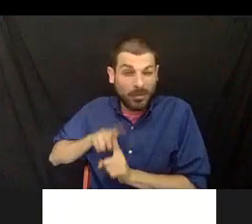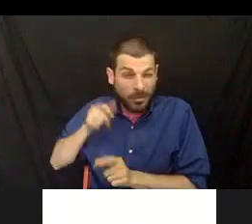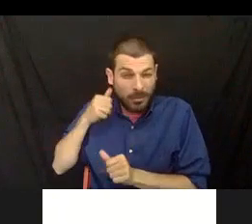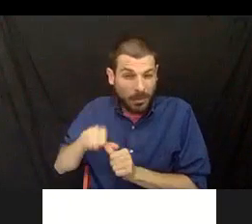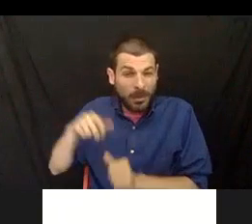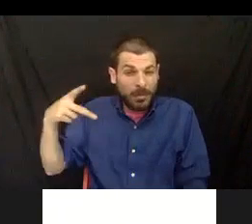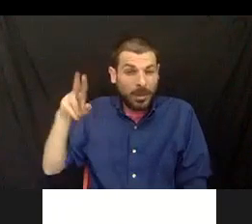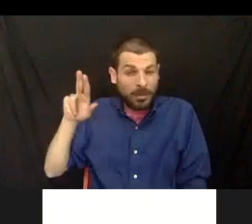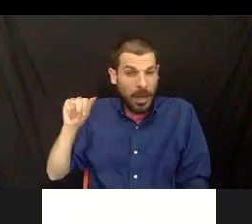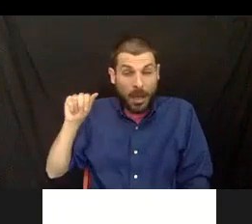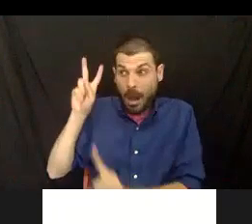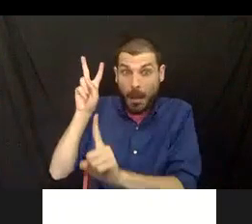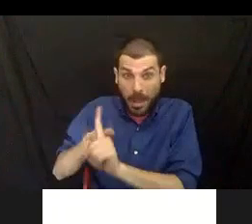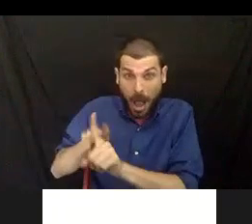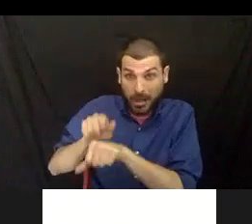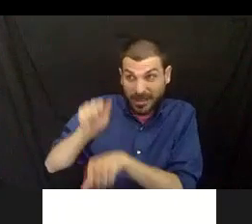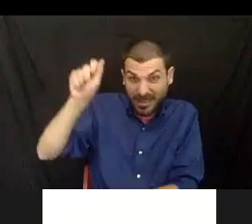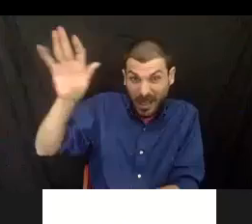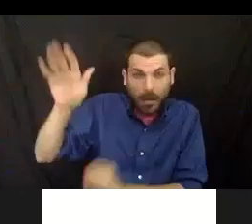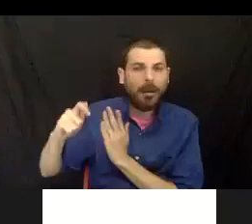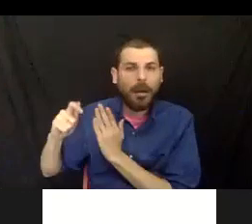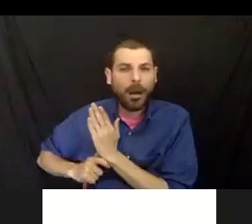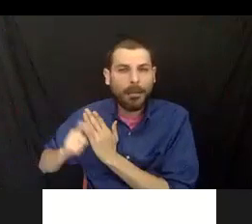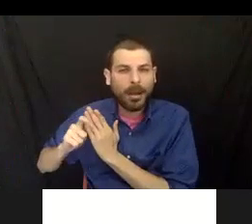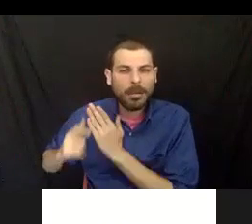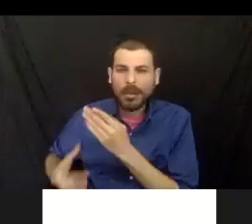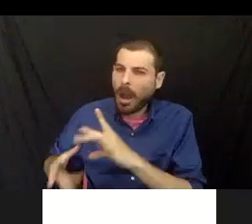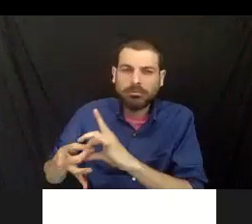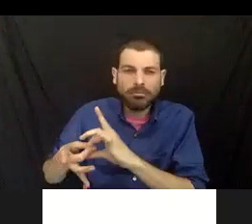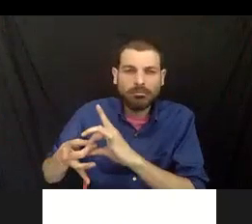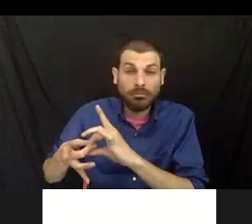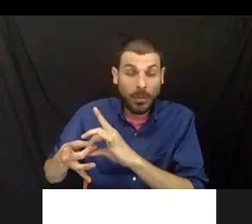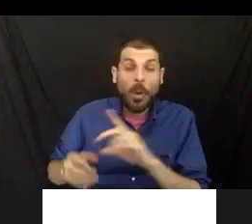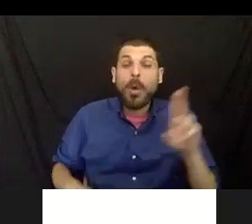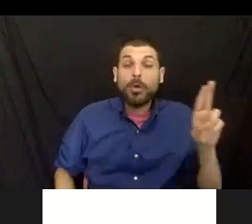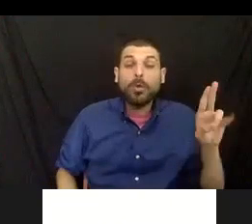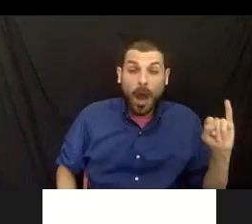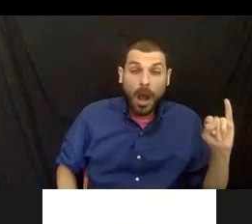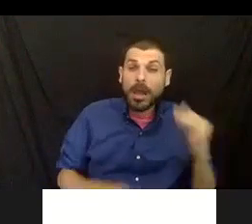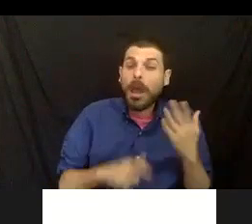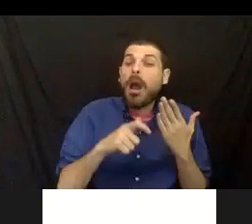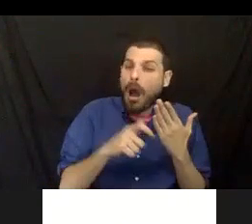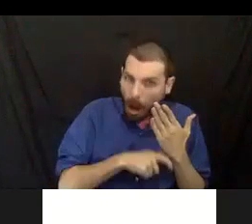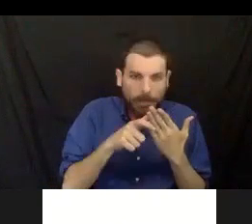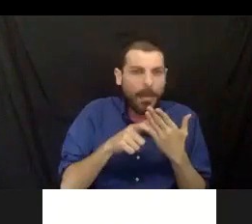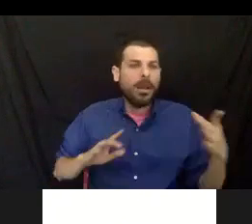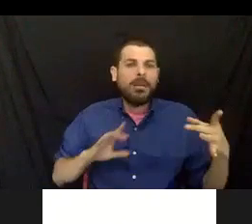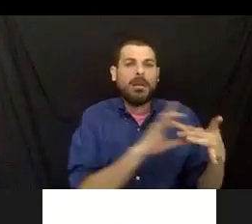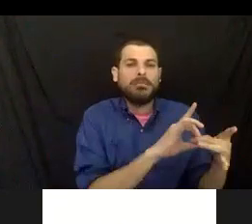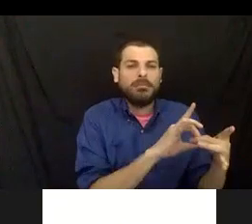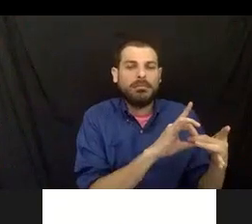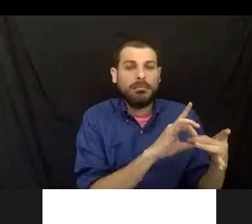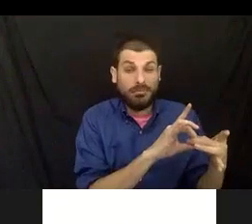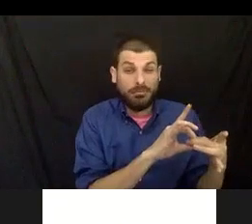it along with your application for regular unemployment or PUA, pandemic